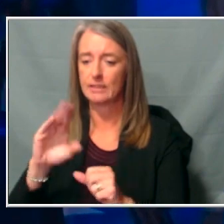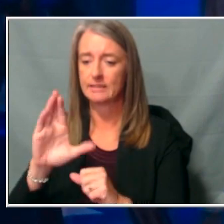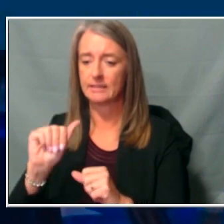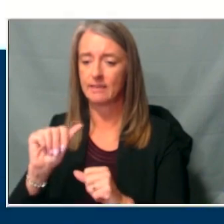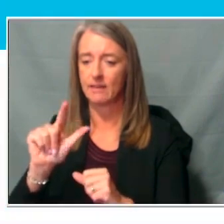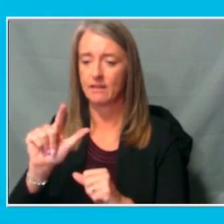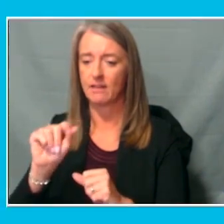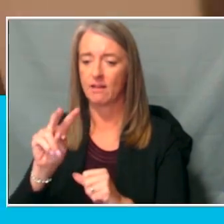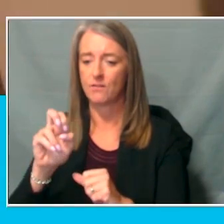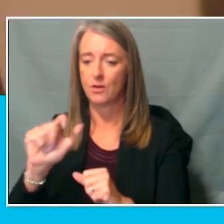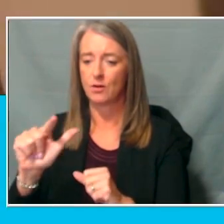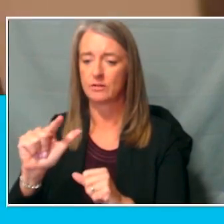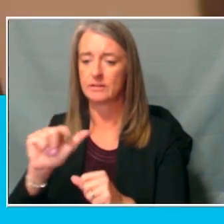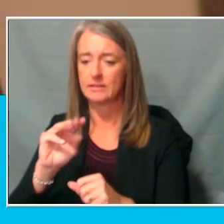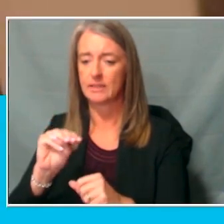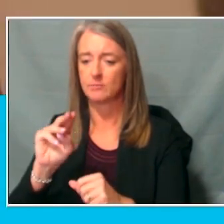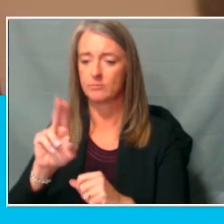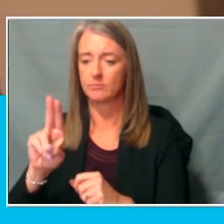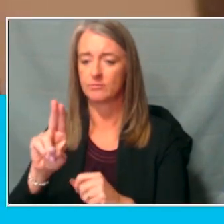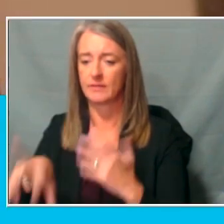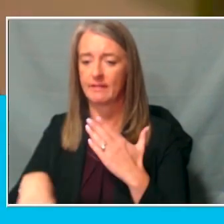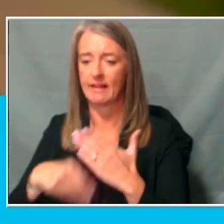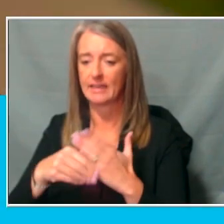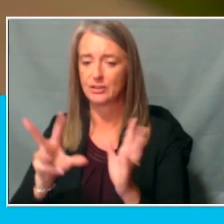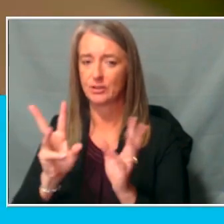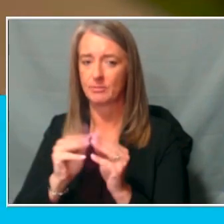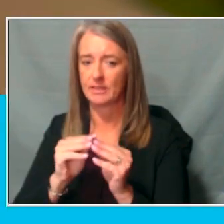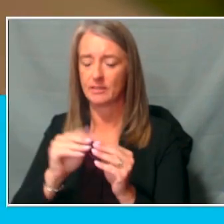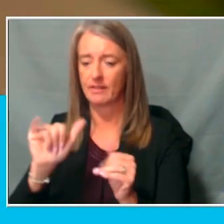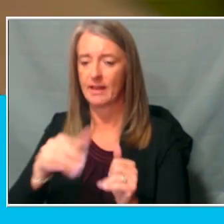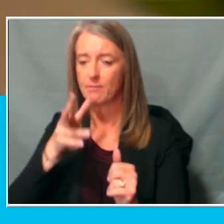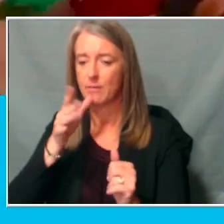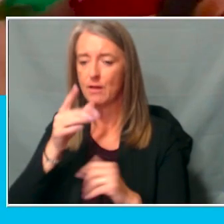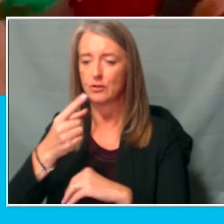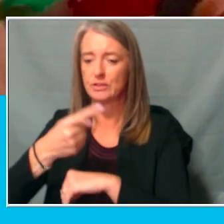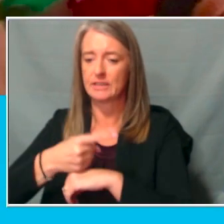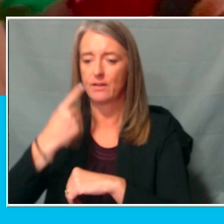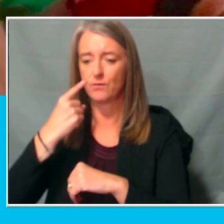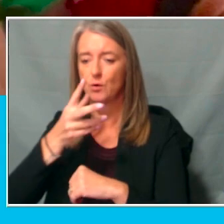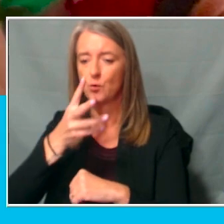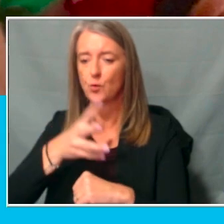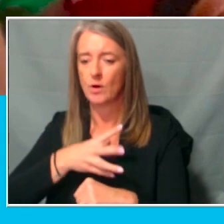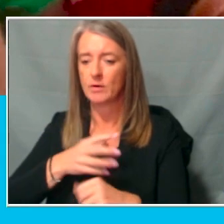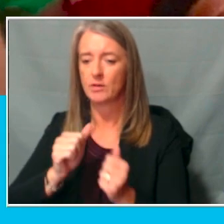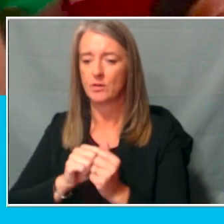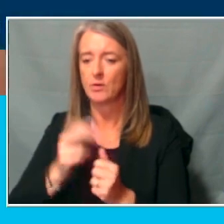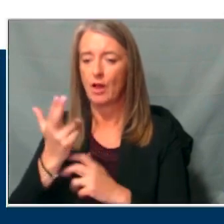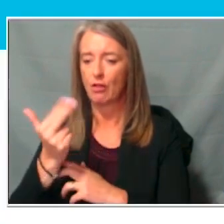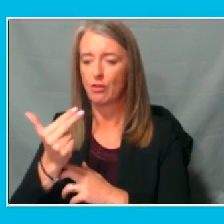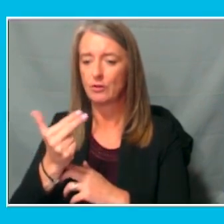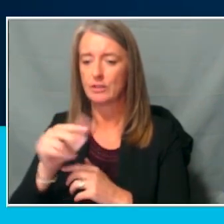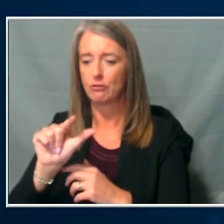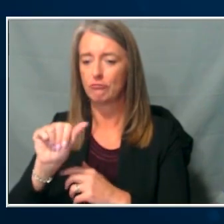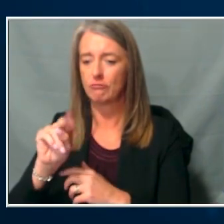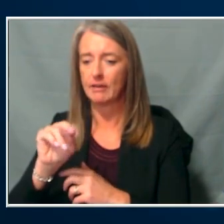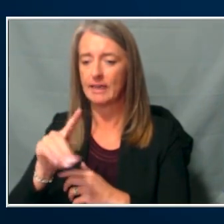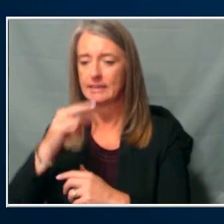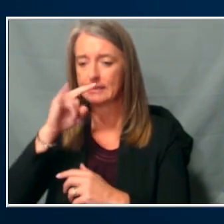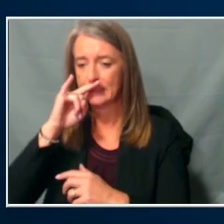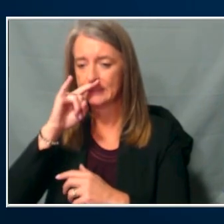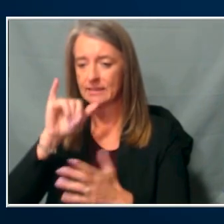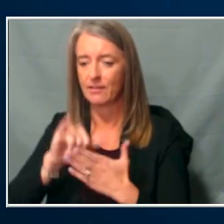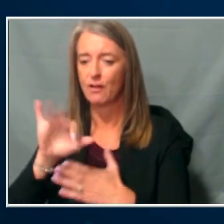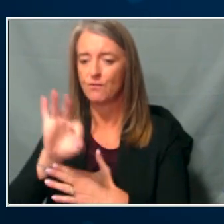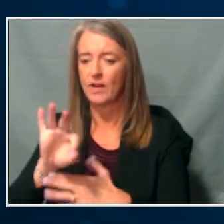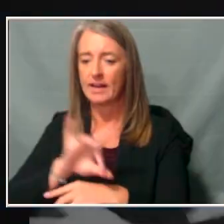Morning Medical Update, the extra meaning behind this Mother's Day for a woman with 13 grandkids. That's Friday at